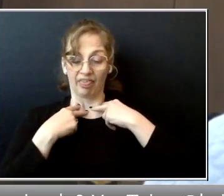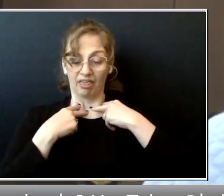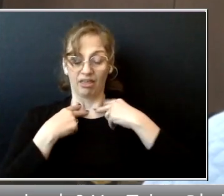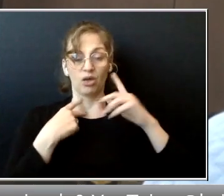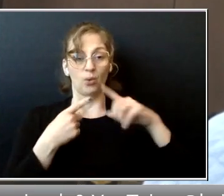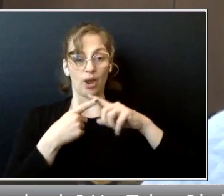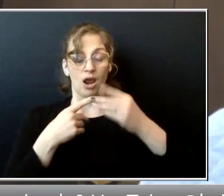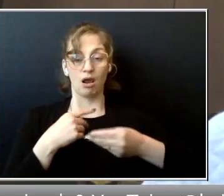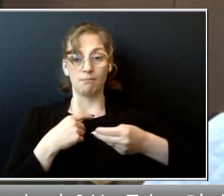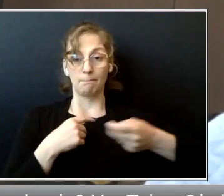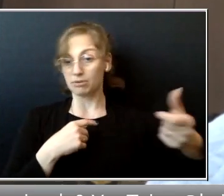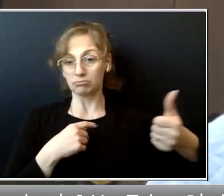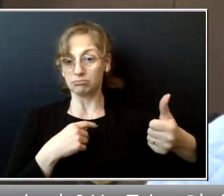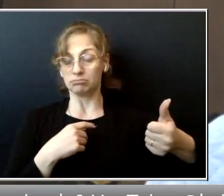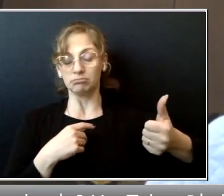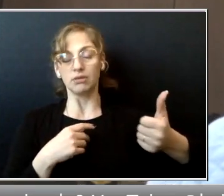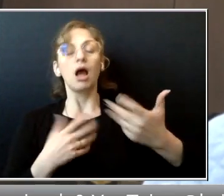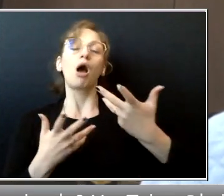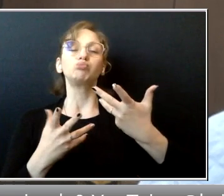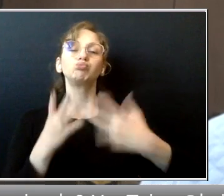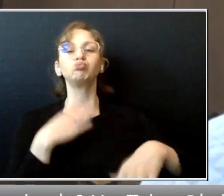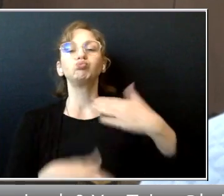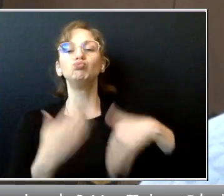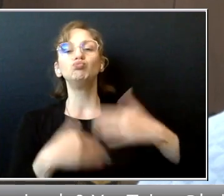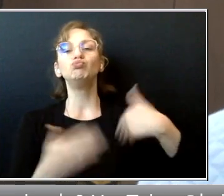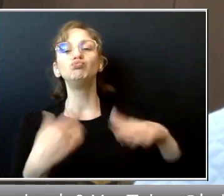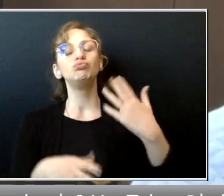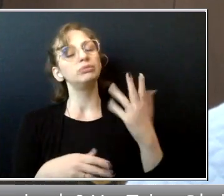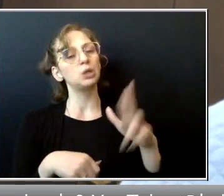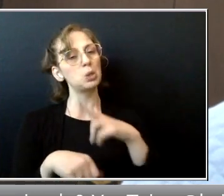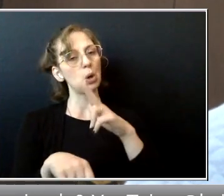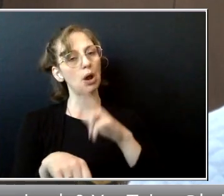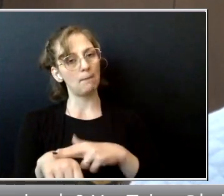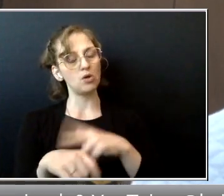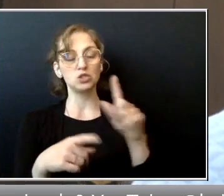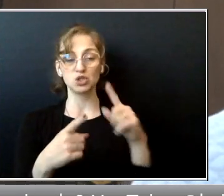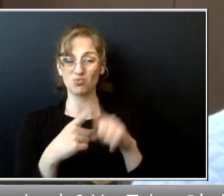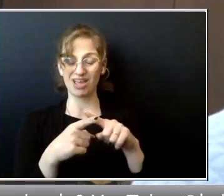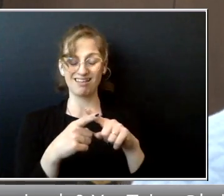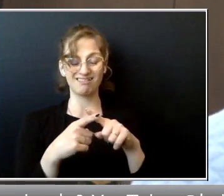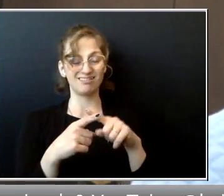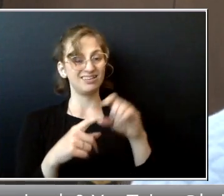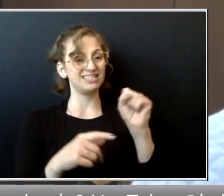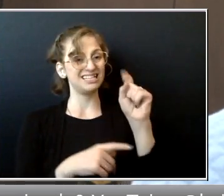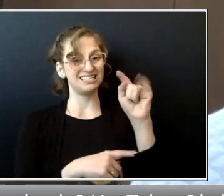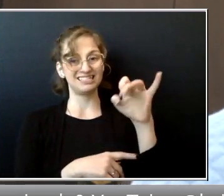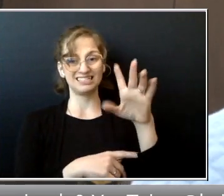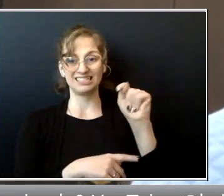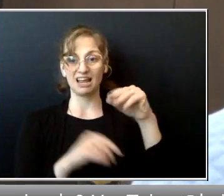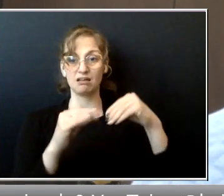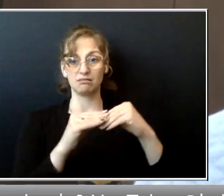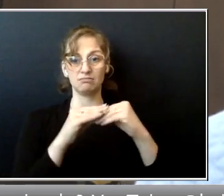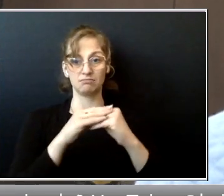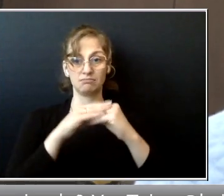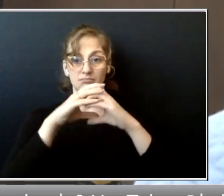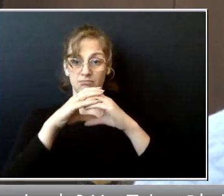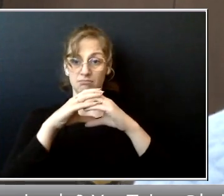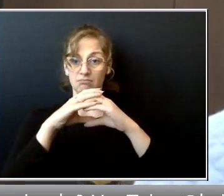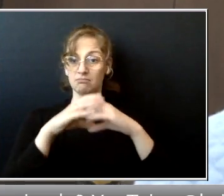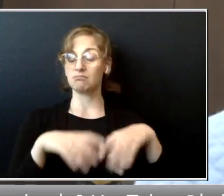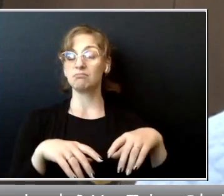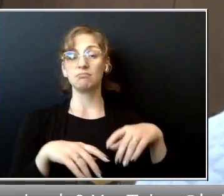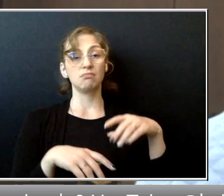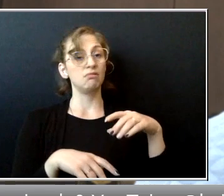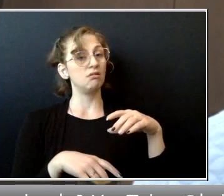he got the stent in and the clot cleared, there was almost immediate relief. And I'd say over the